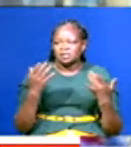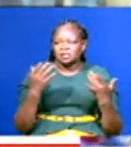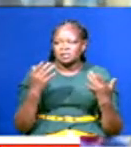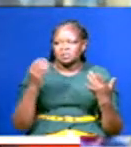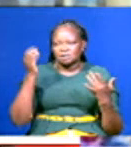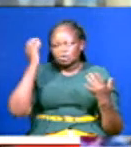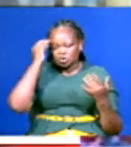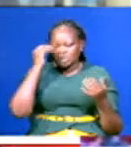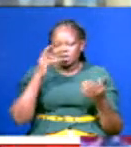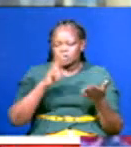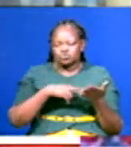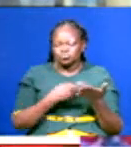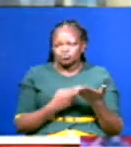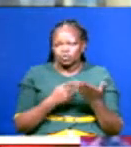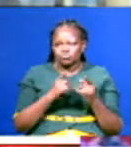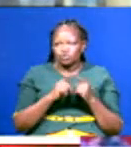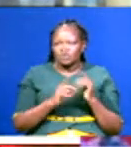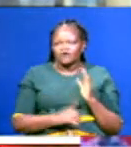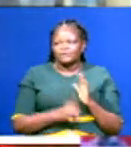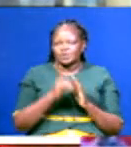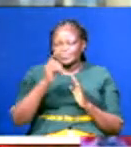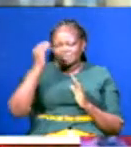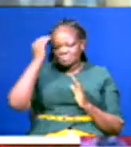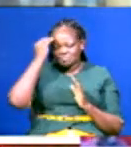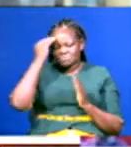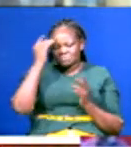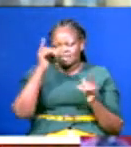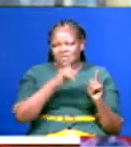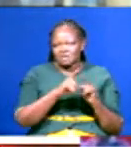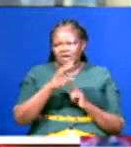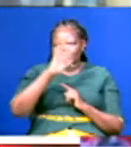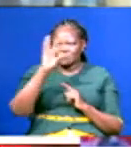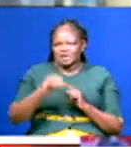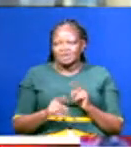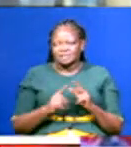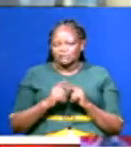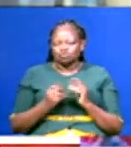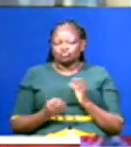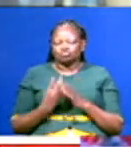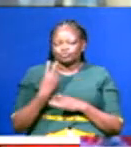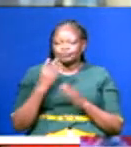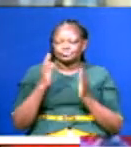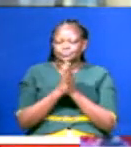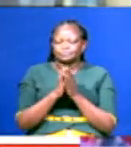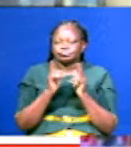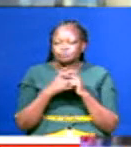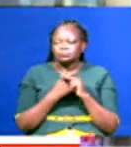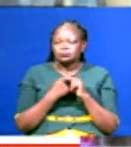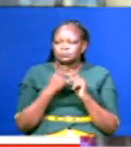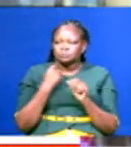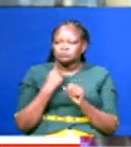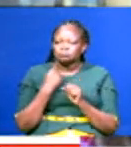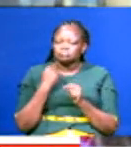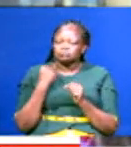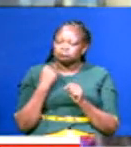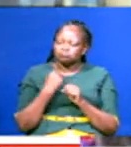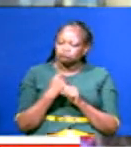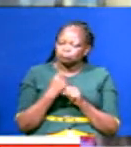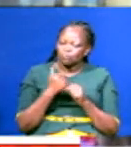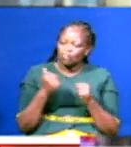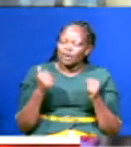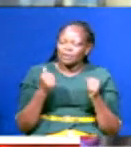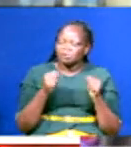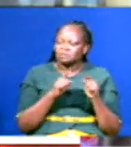educational resource to develop young minds, right? As Africa begins to grow, as we begin to really work towards like prosperity as a